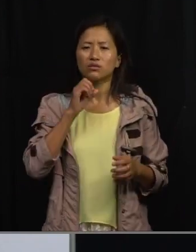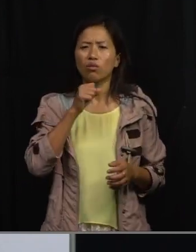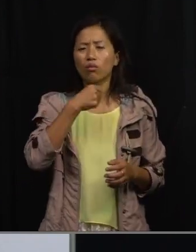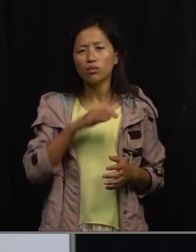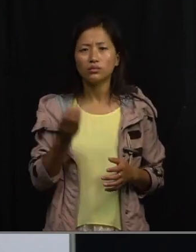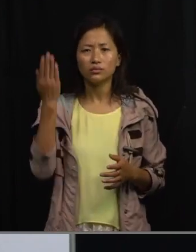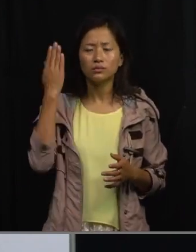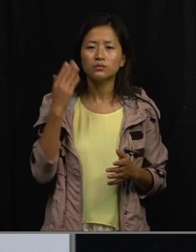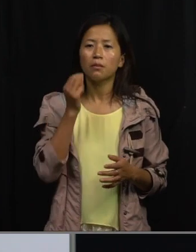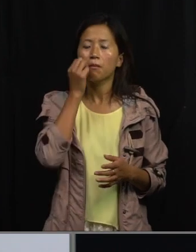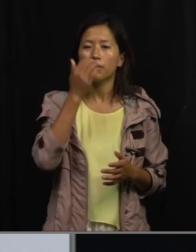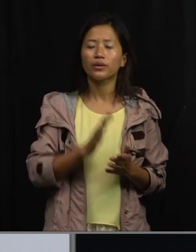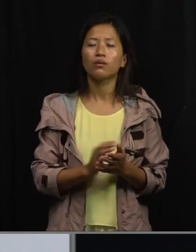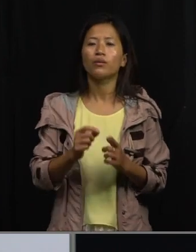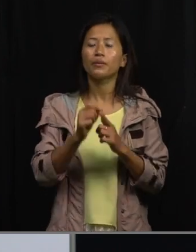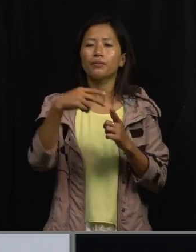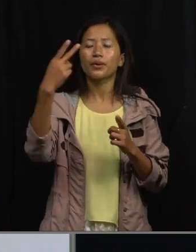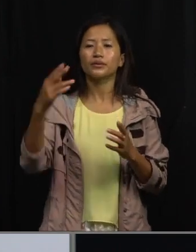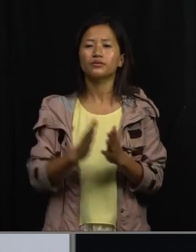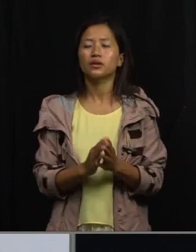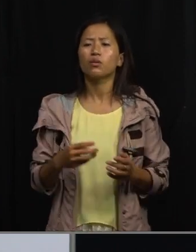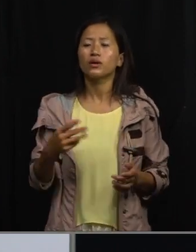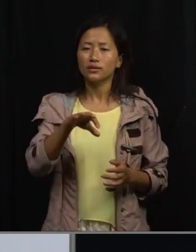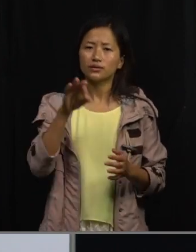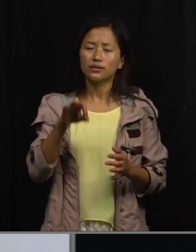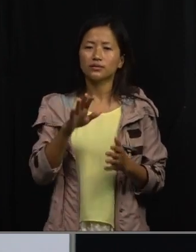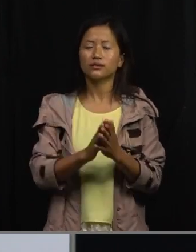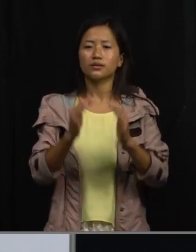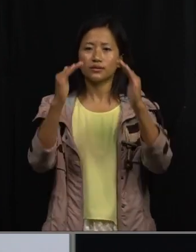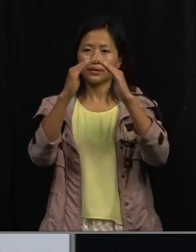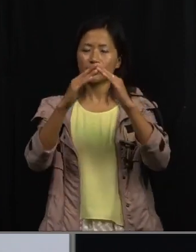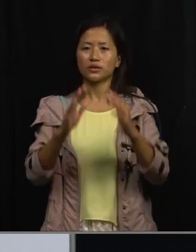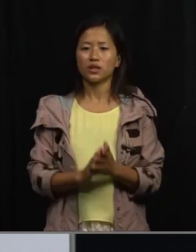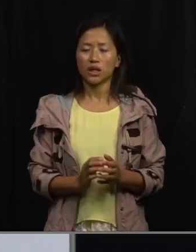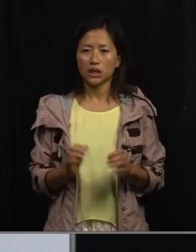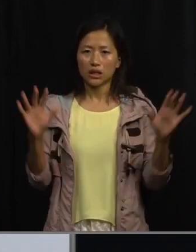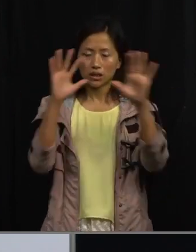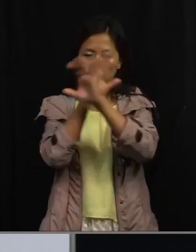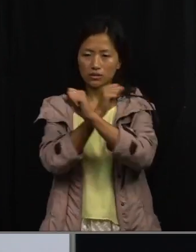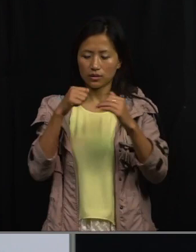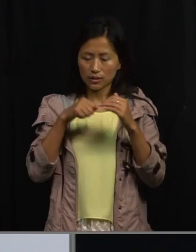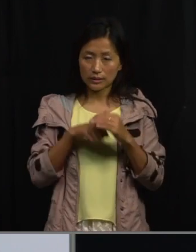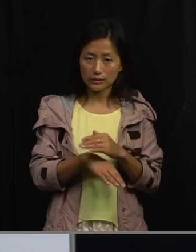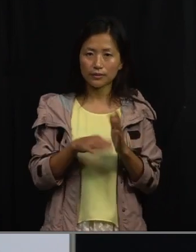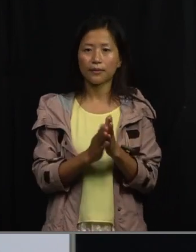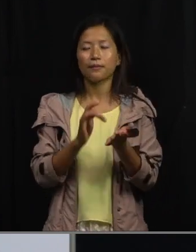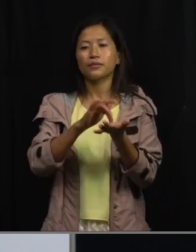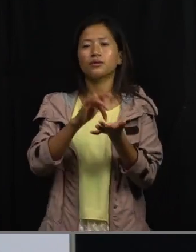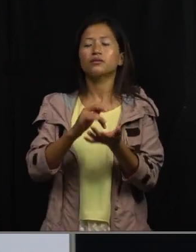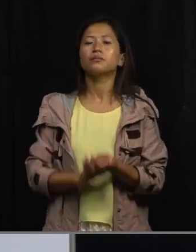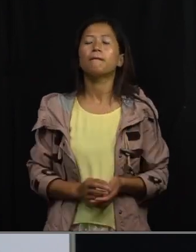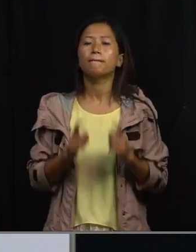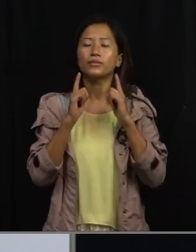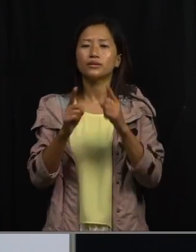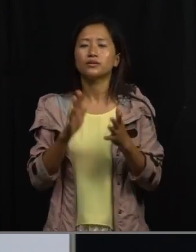they make painting and why they selected the caves, dark, hidden places for painting. But it is assumed